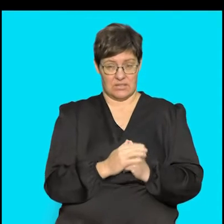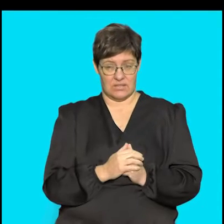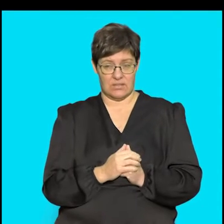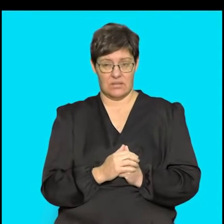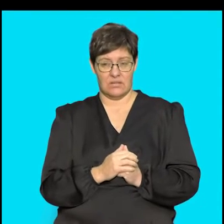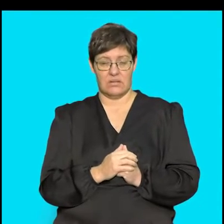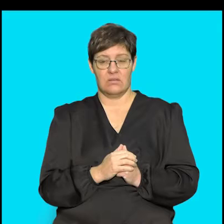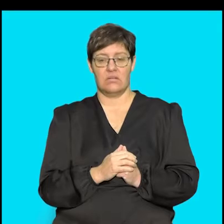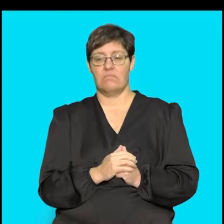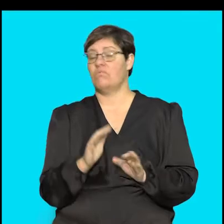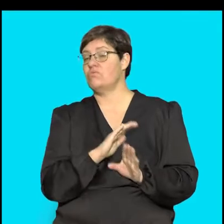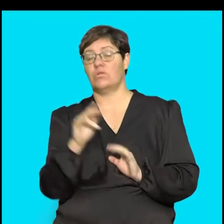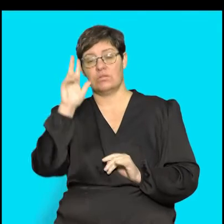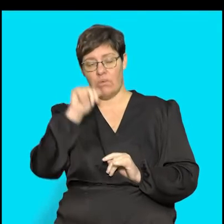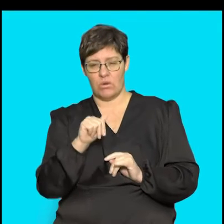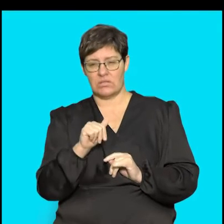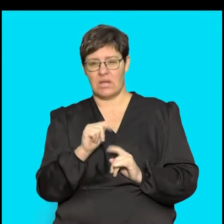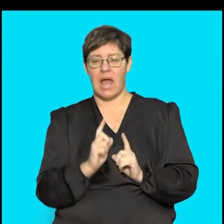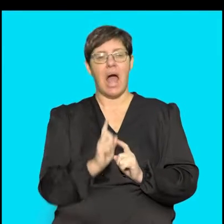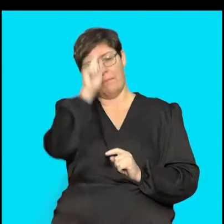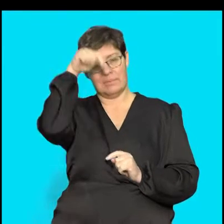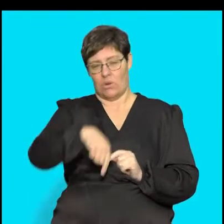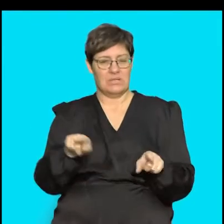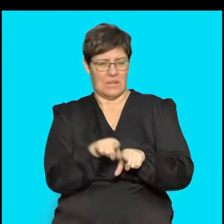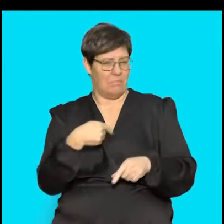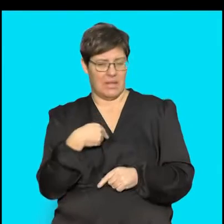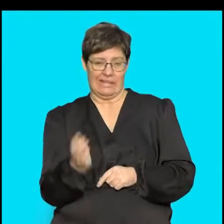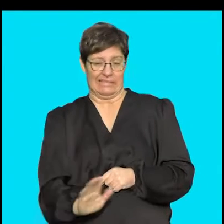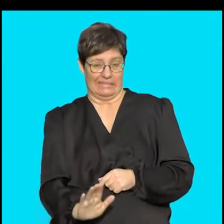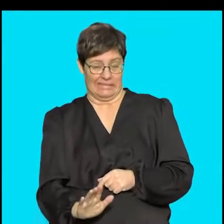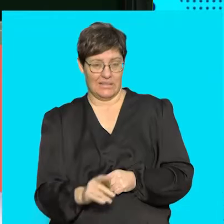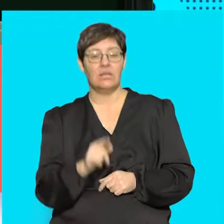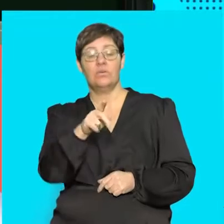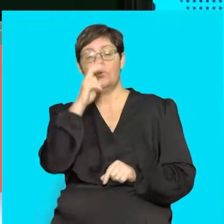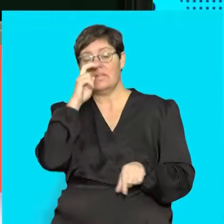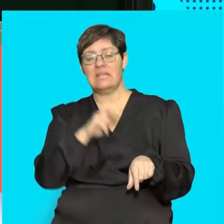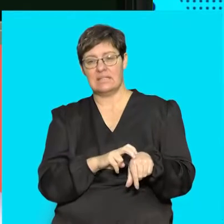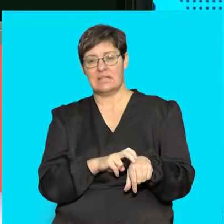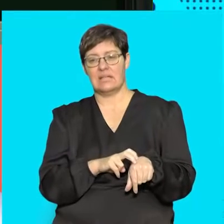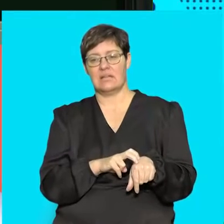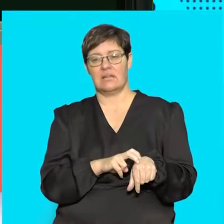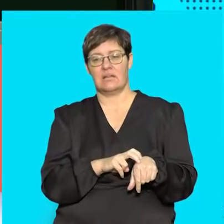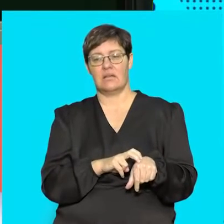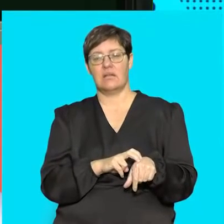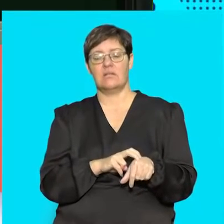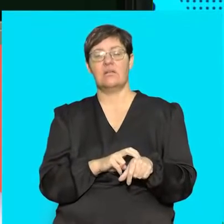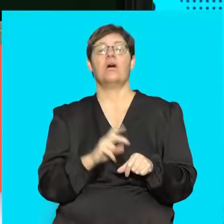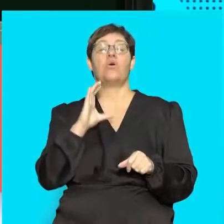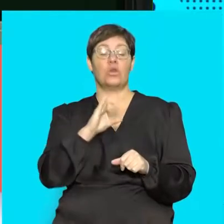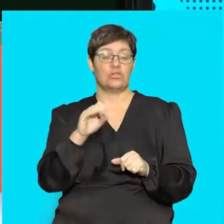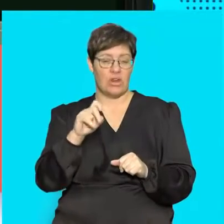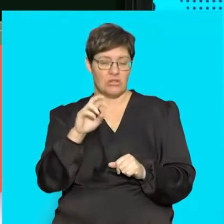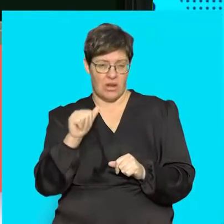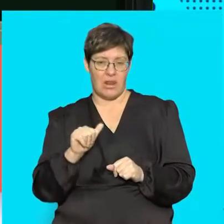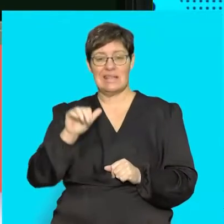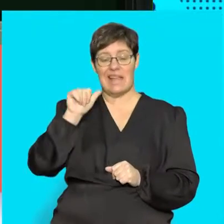Now, you are not supposed to use little arrows up and down as I do now. You need to write the words that the